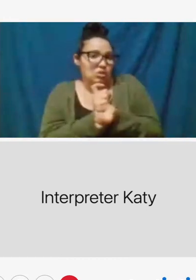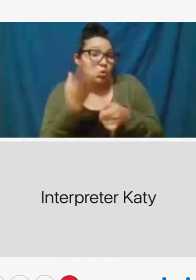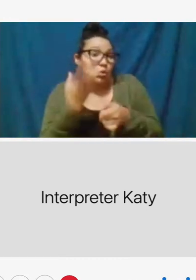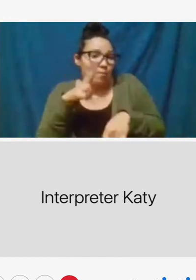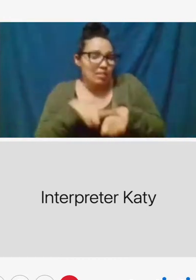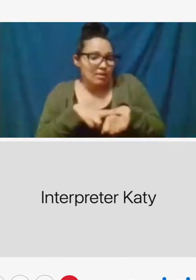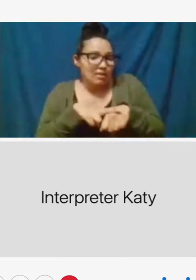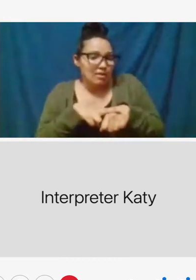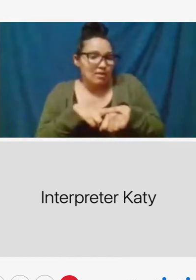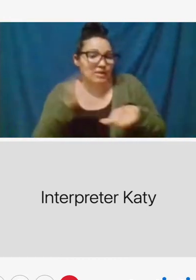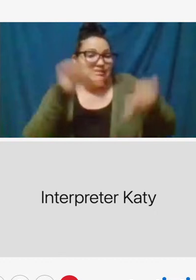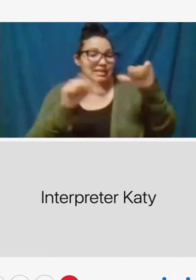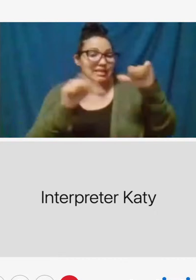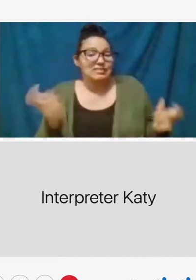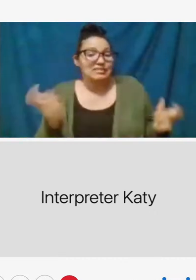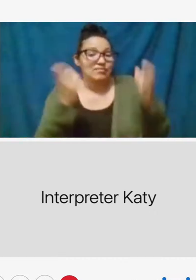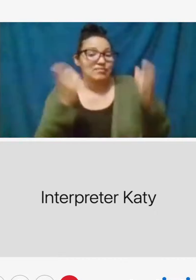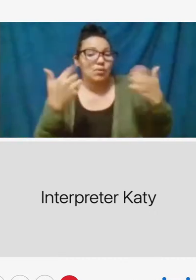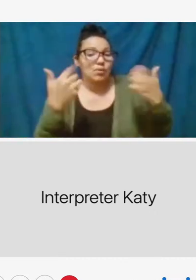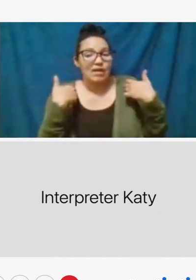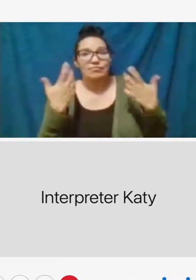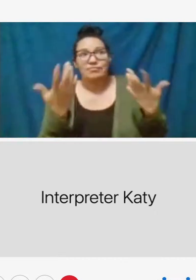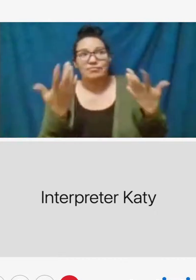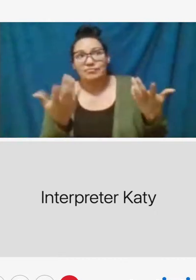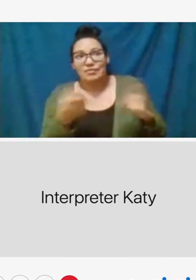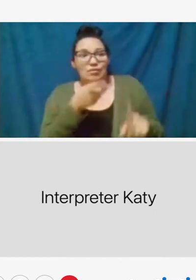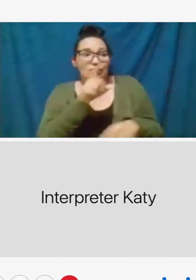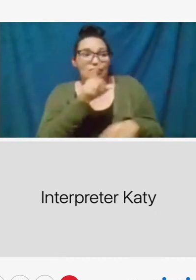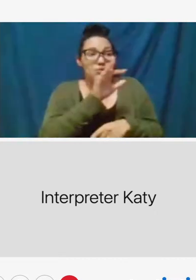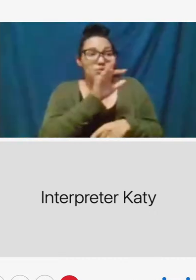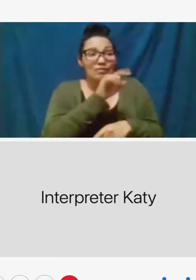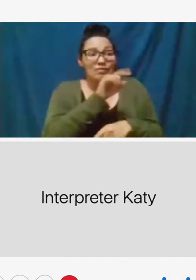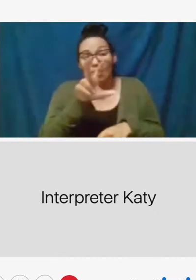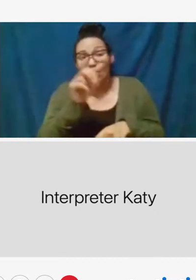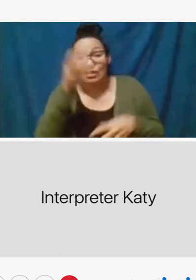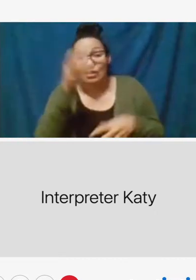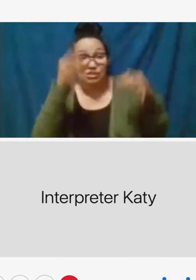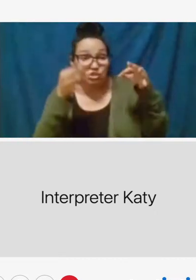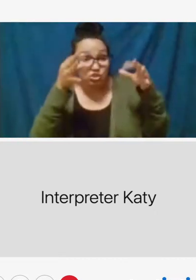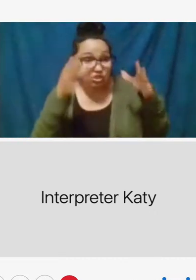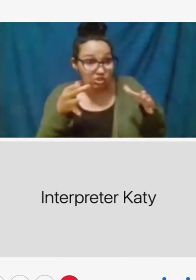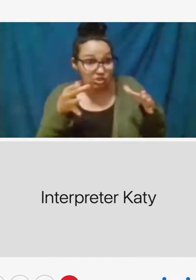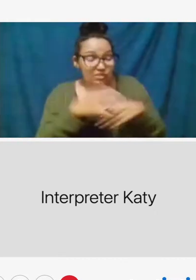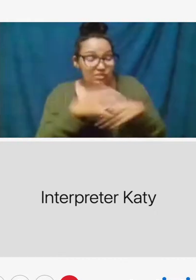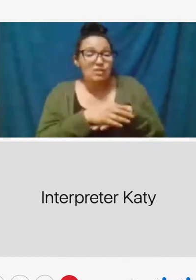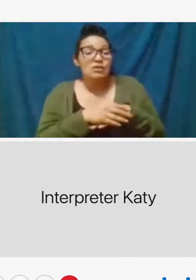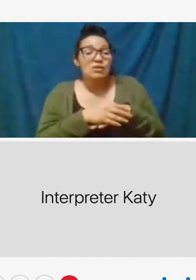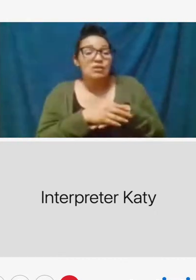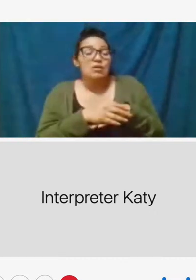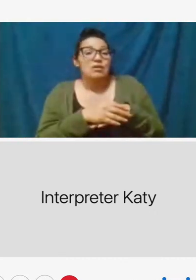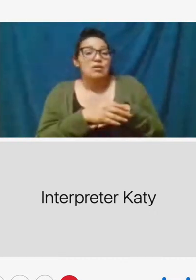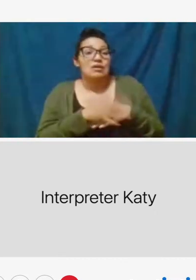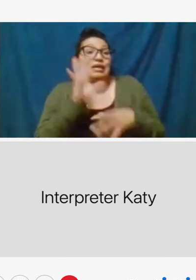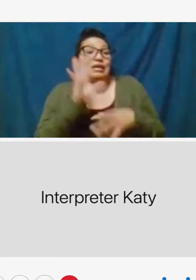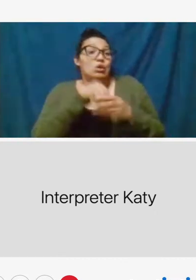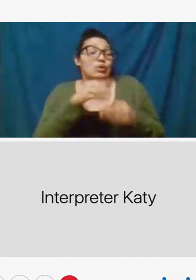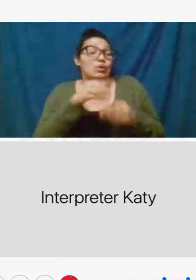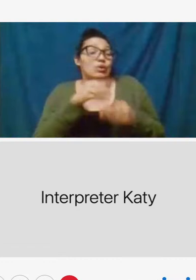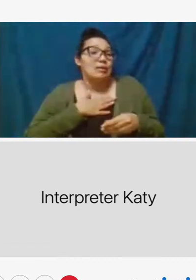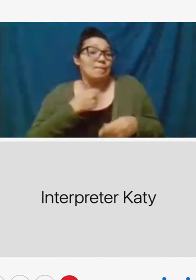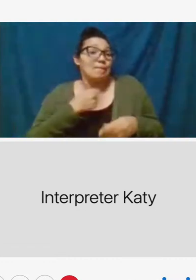anywhere from 25 to 30 judges and including my husband and myself we had